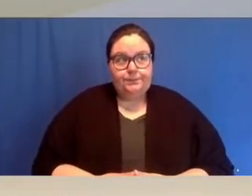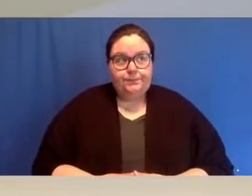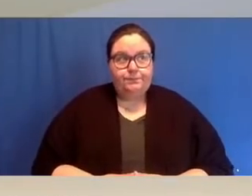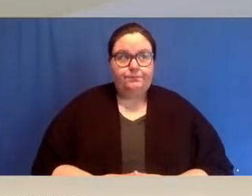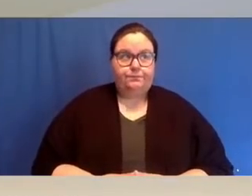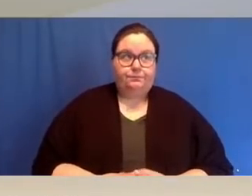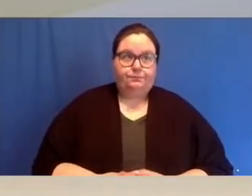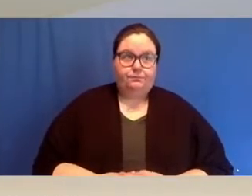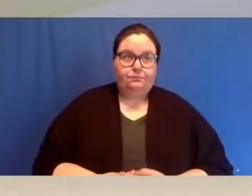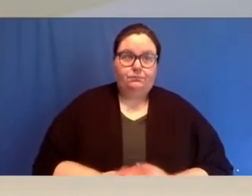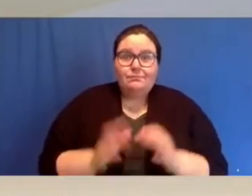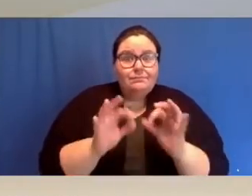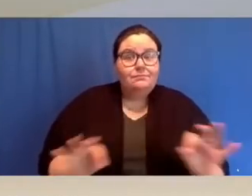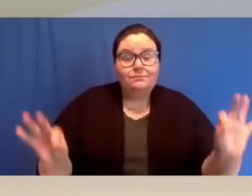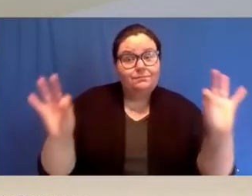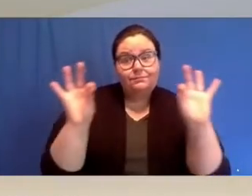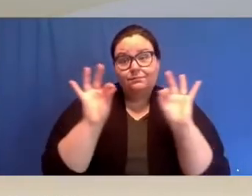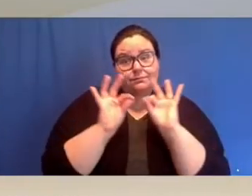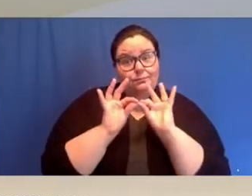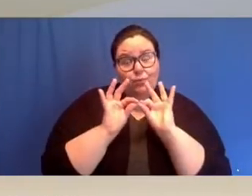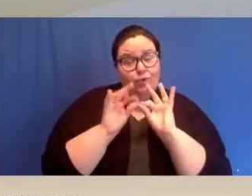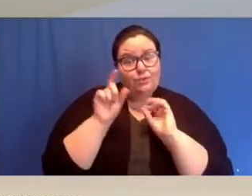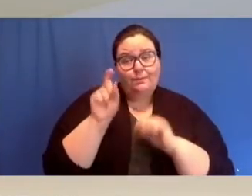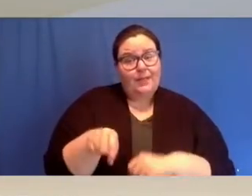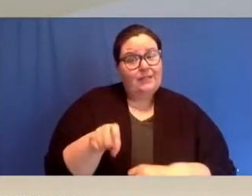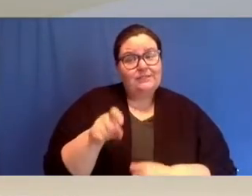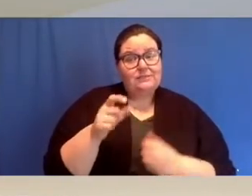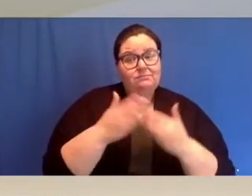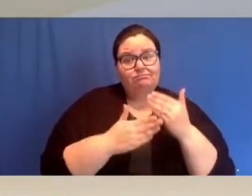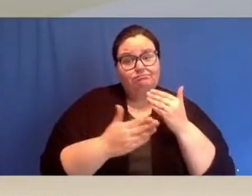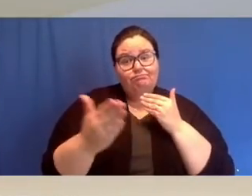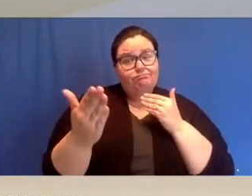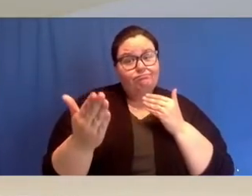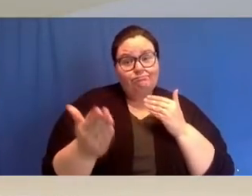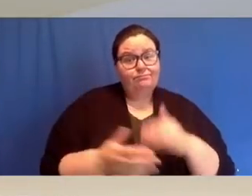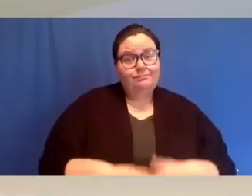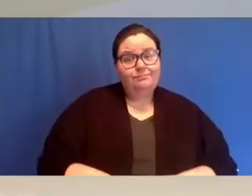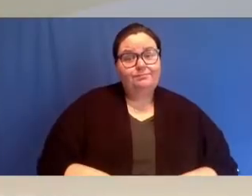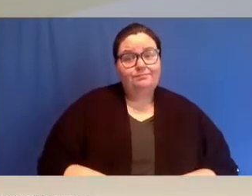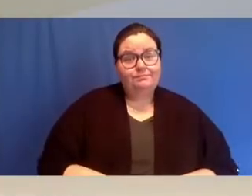It's going to be really important to do that in the days ahead.